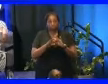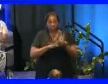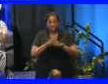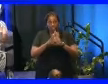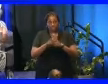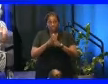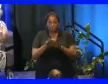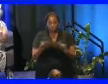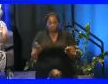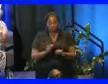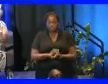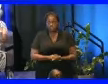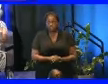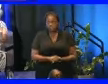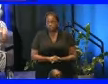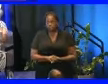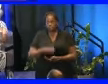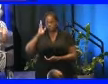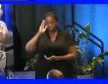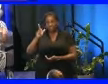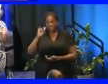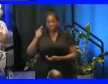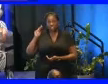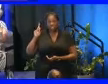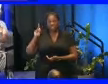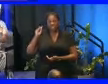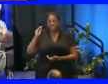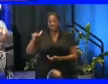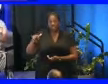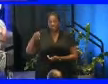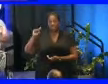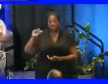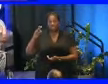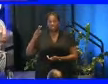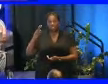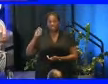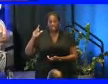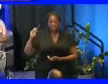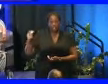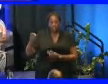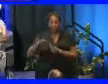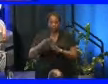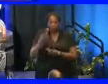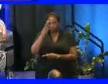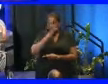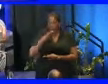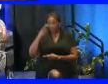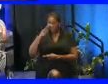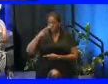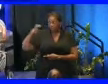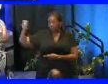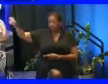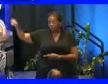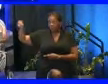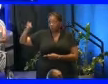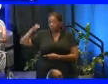developing these solutions? Hi, my name is Lindsay Pacheco and I come from Hawaii. So we've traveled, took us